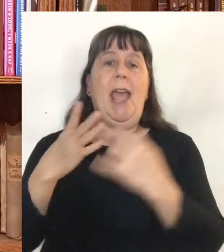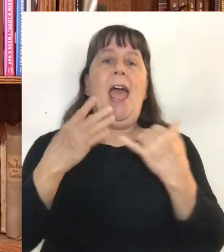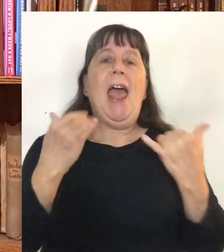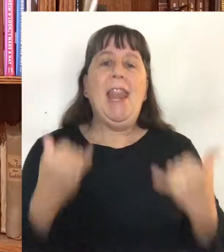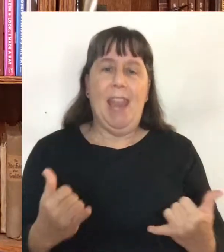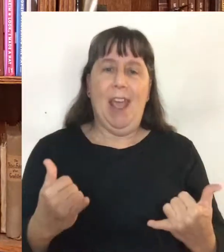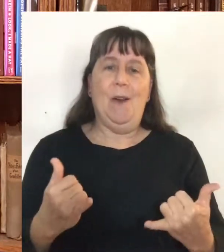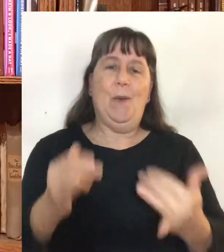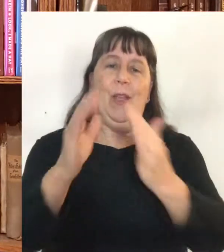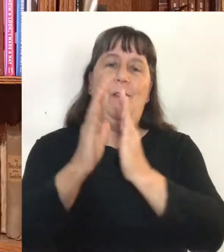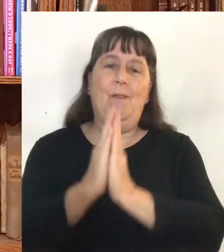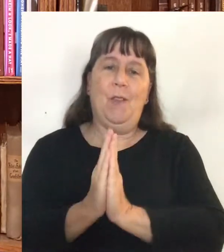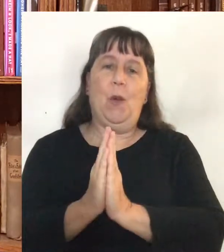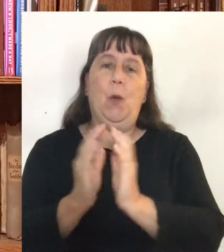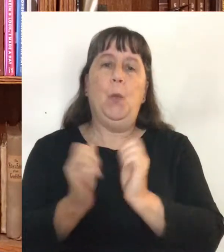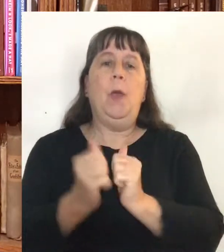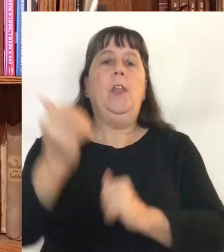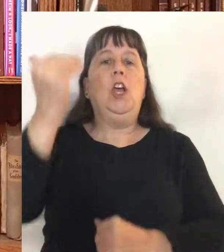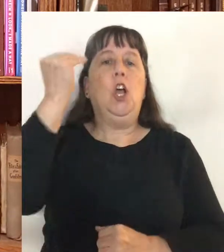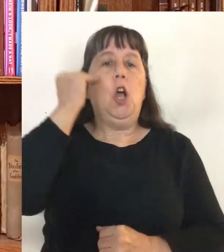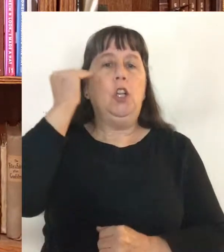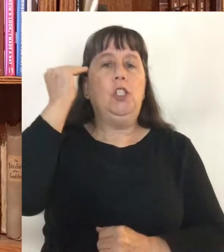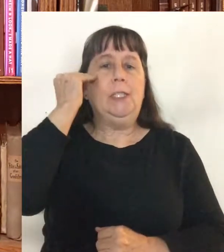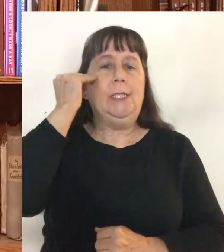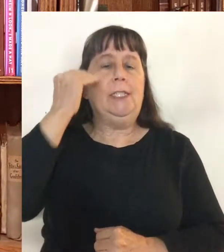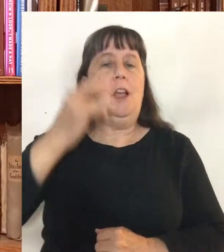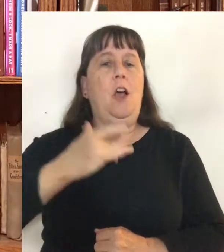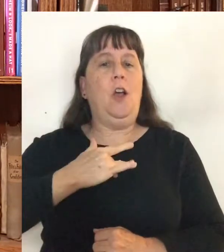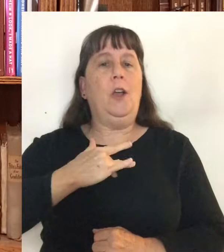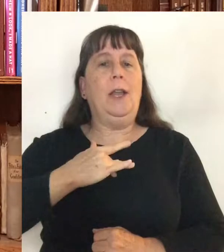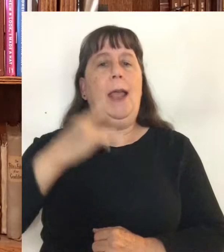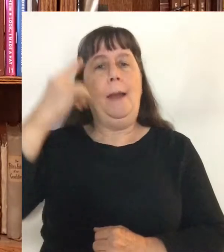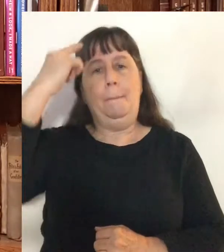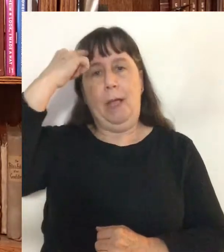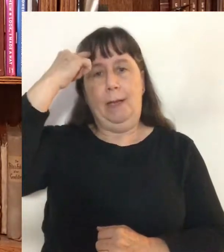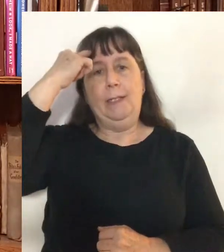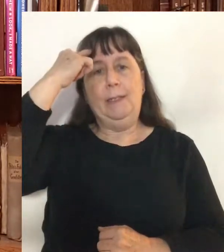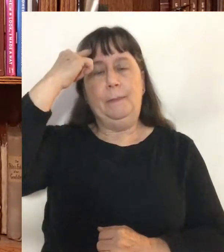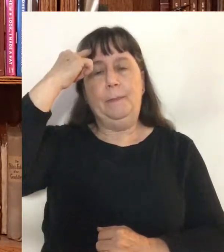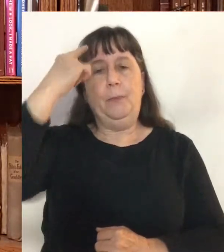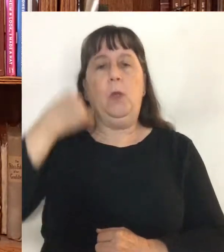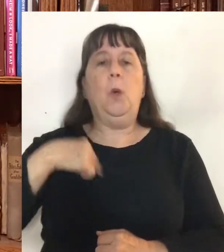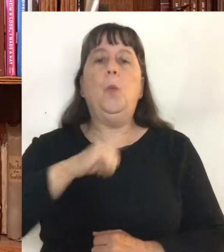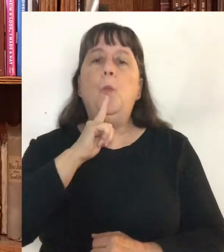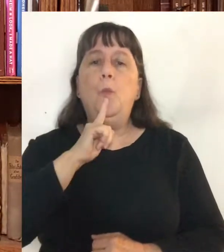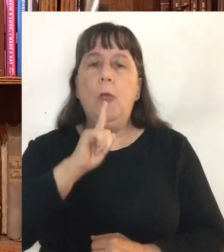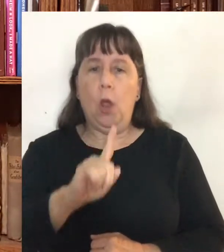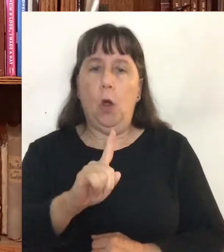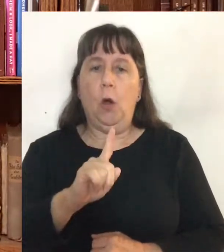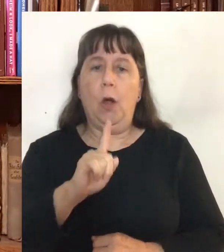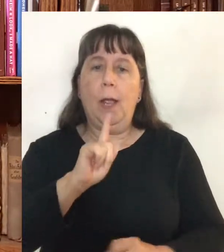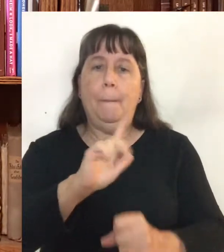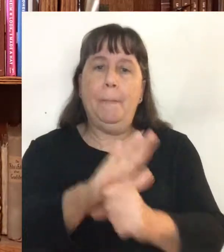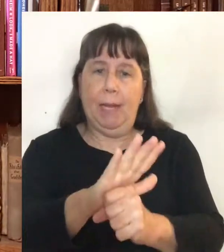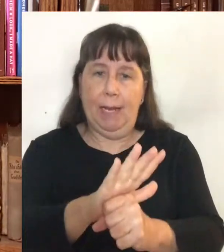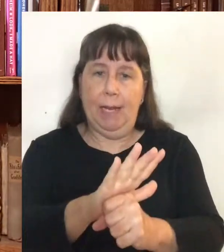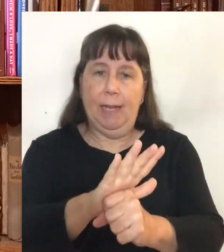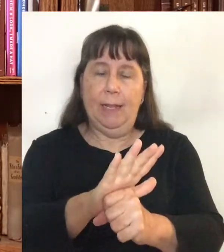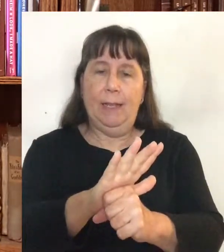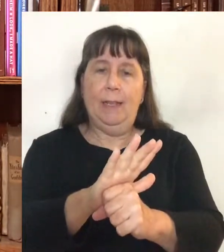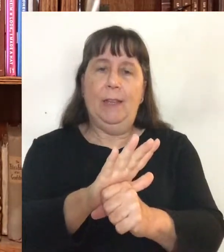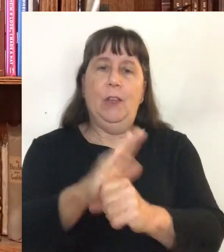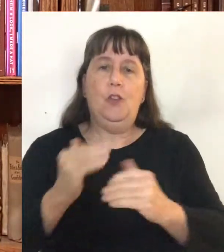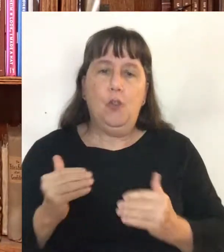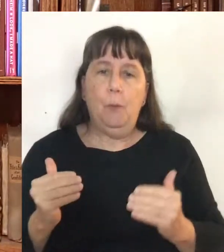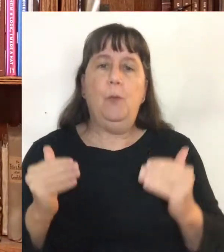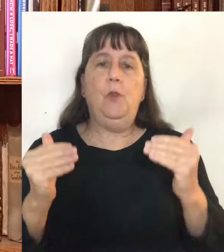And now we invoke it with consciousness of heart and mind. We are